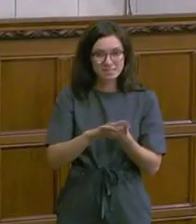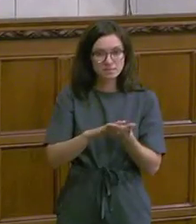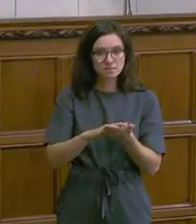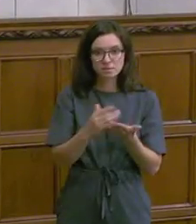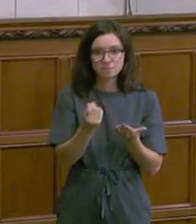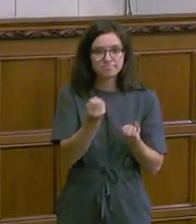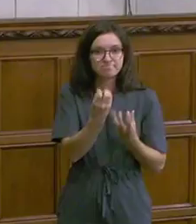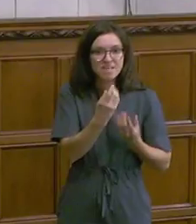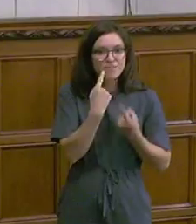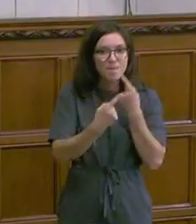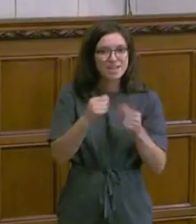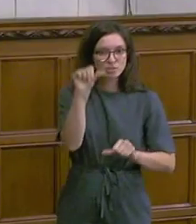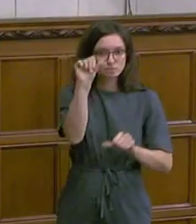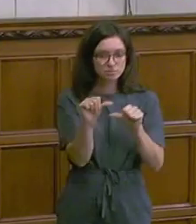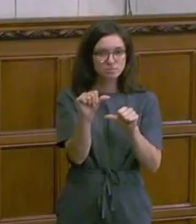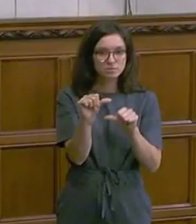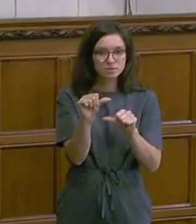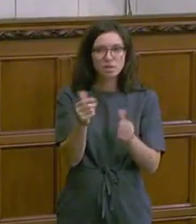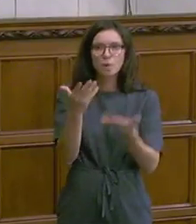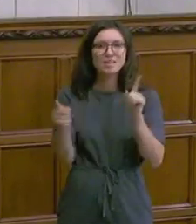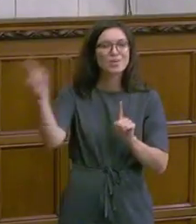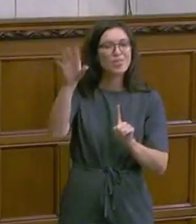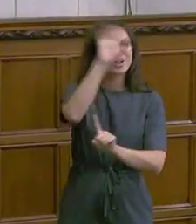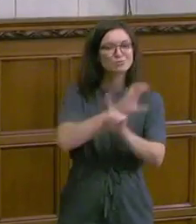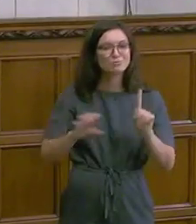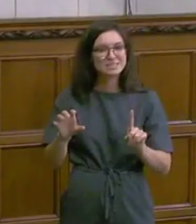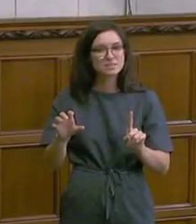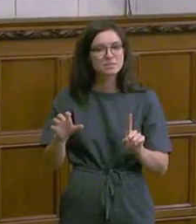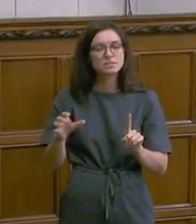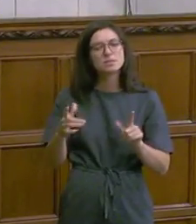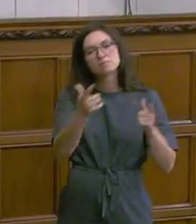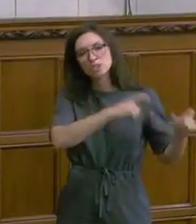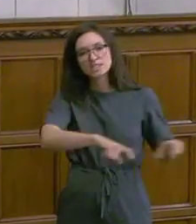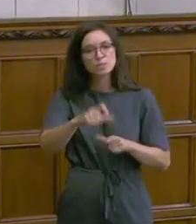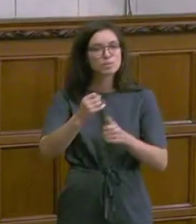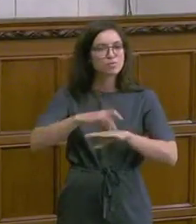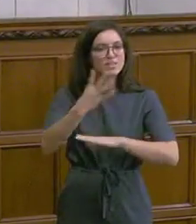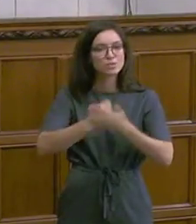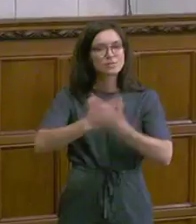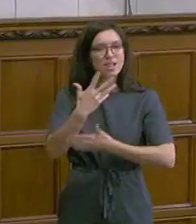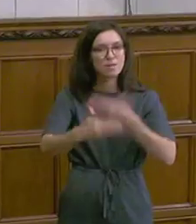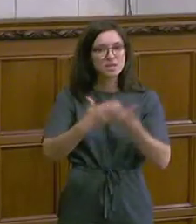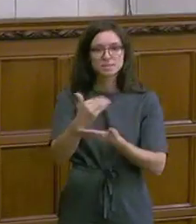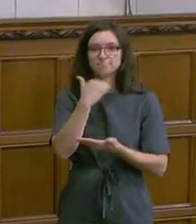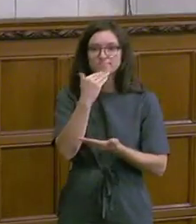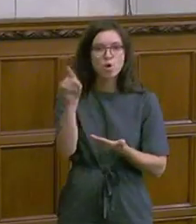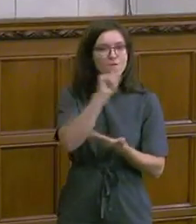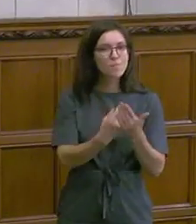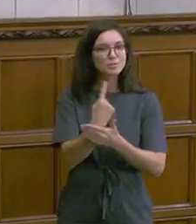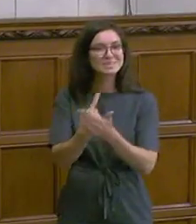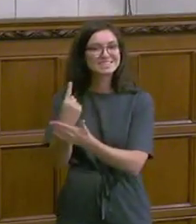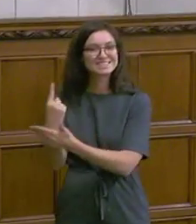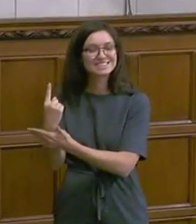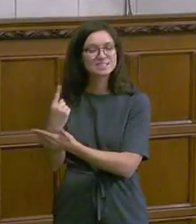There's no requirement for continued professional development and very little budget to support it. So I hope the Minister can tell us in